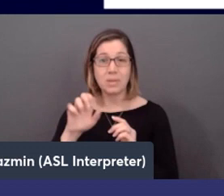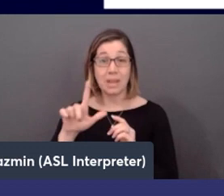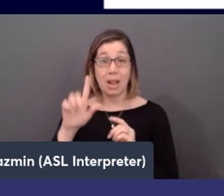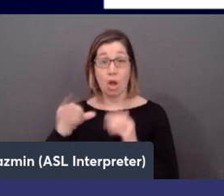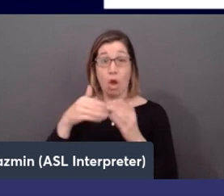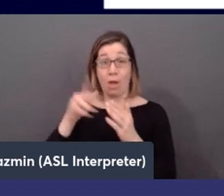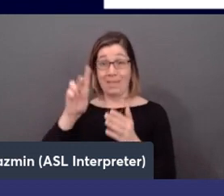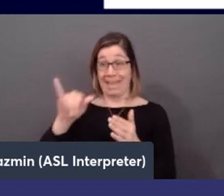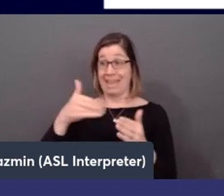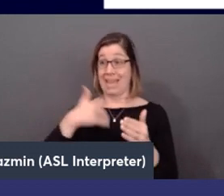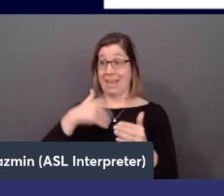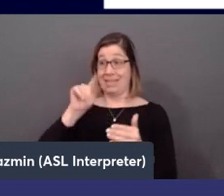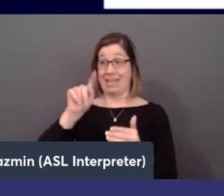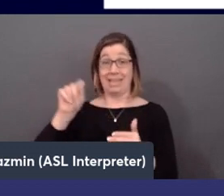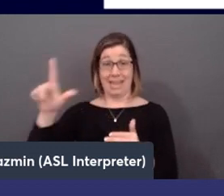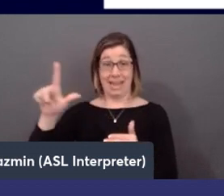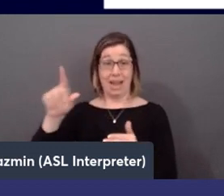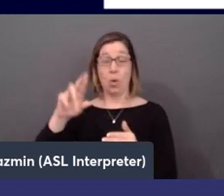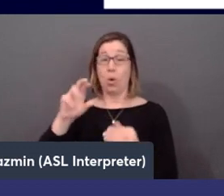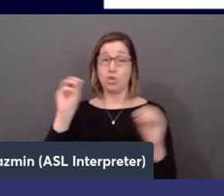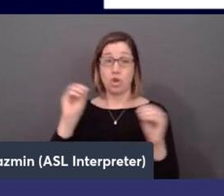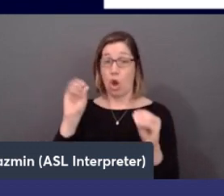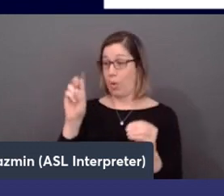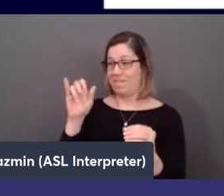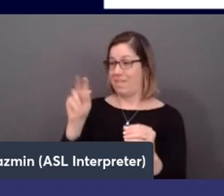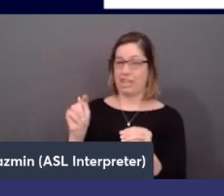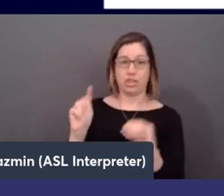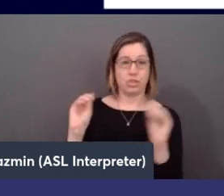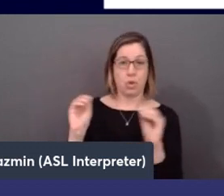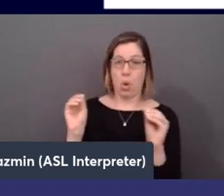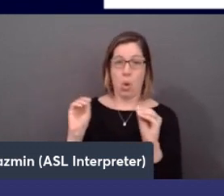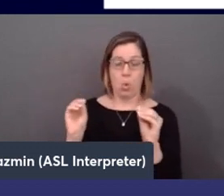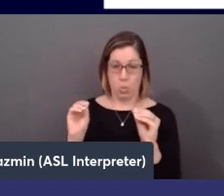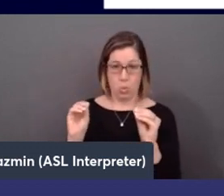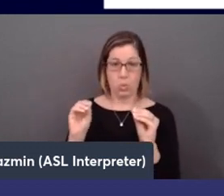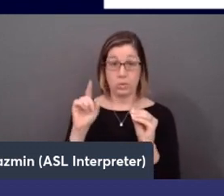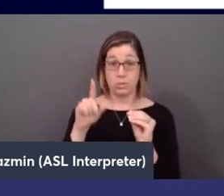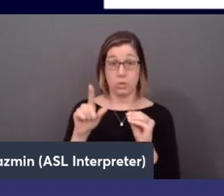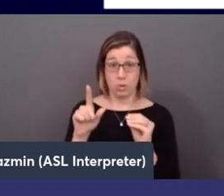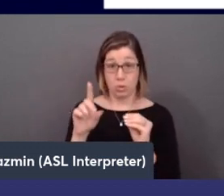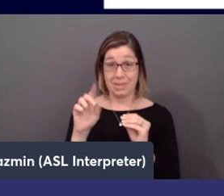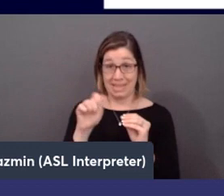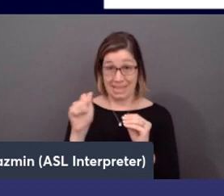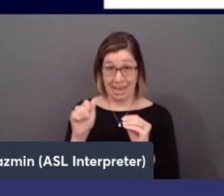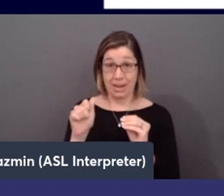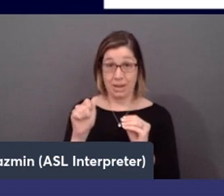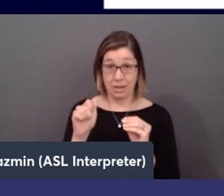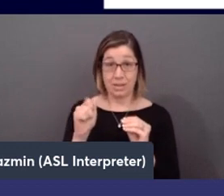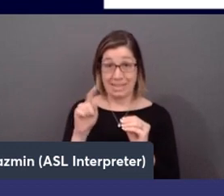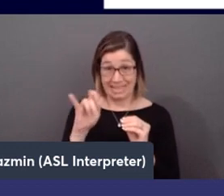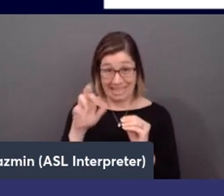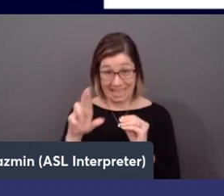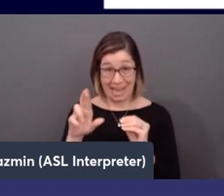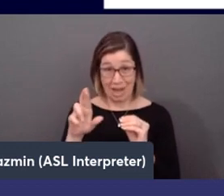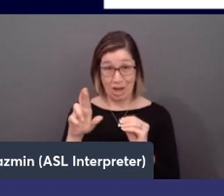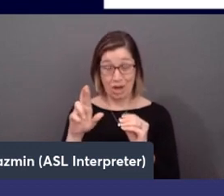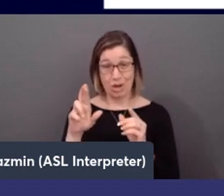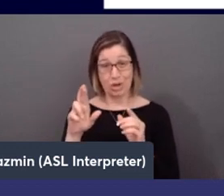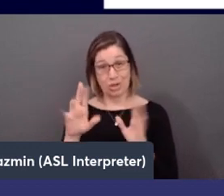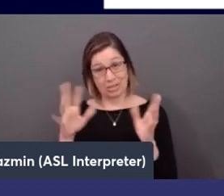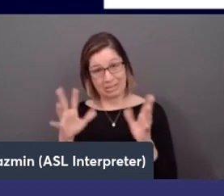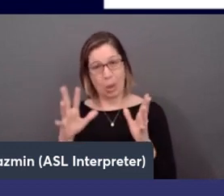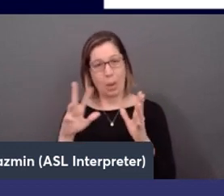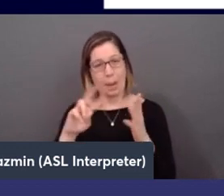TTL or no eviction at all. What that so the data, the tiering is to an extension of your